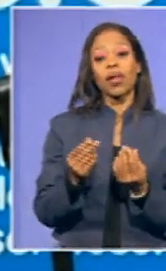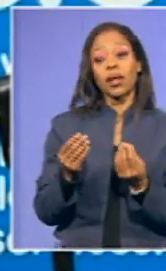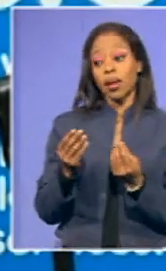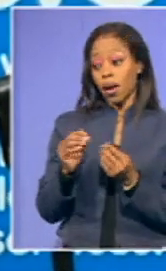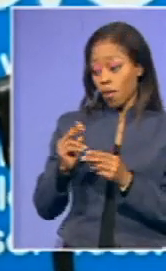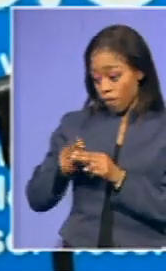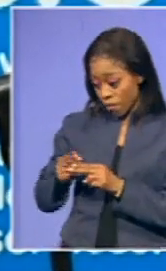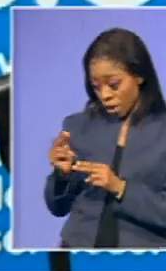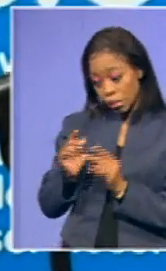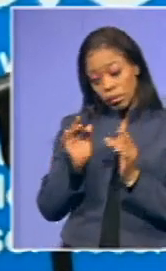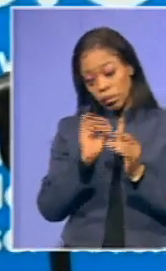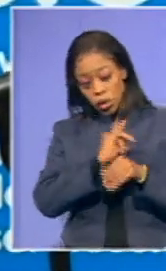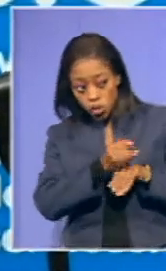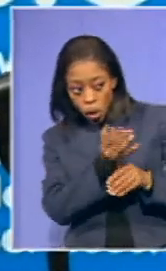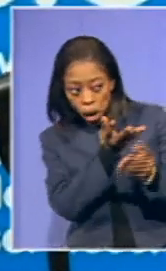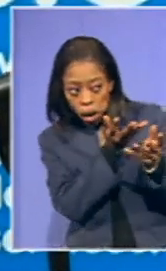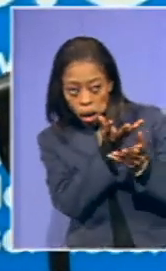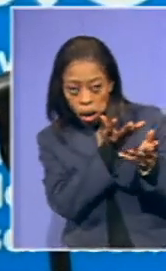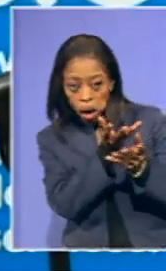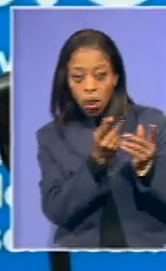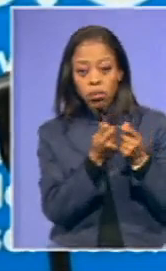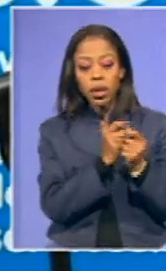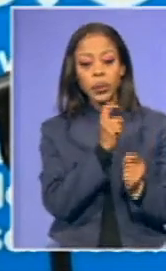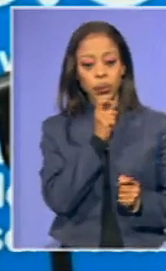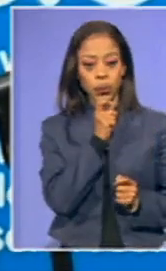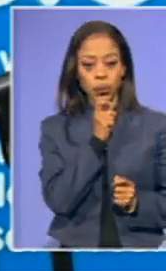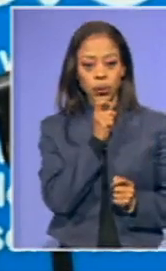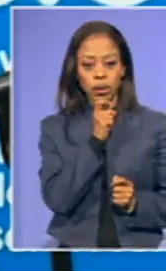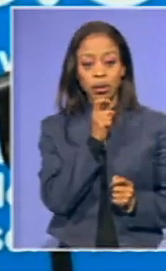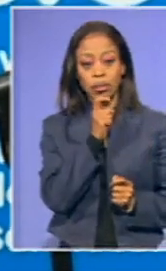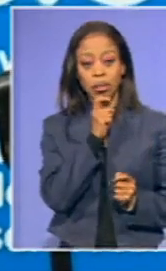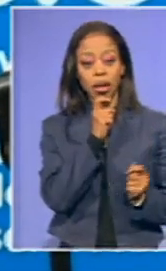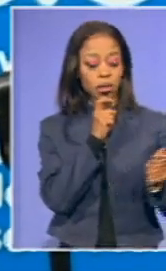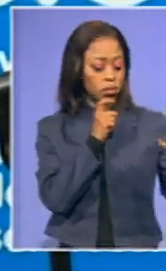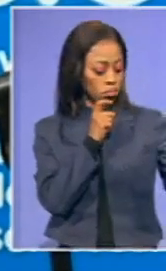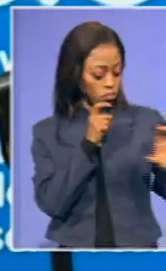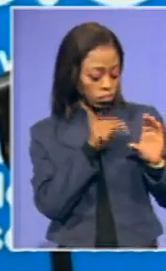we talk with our insurance. And the money that we are using is the money from